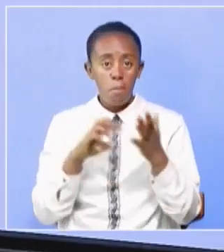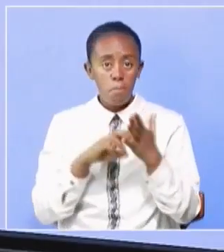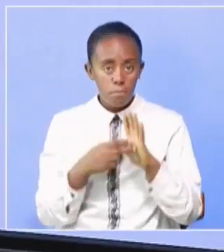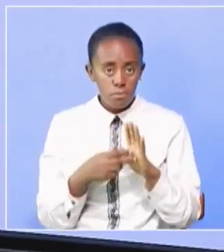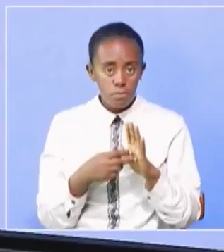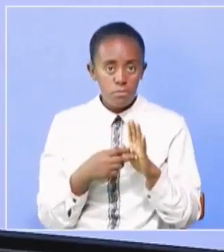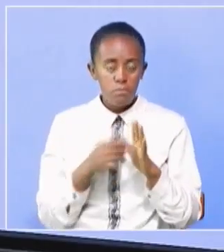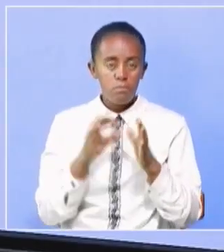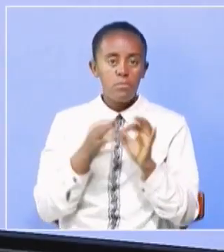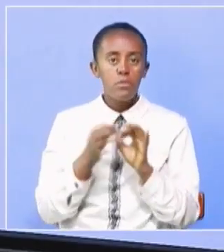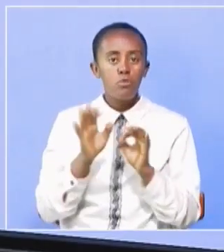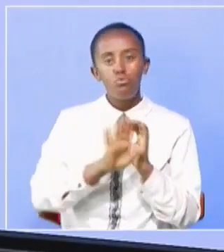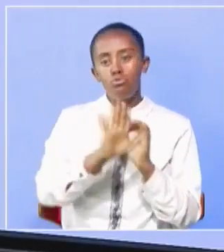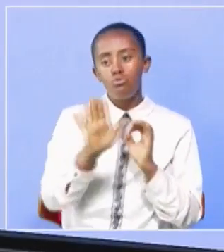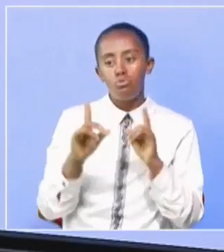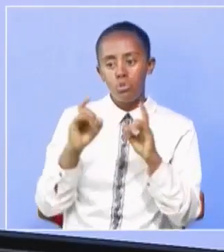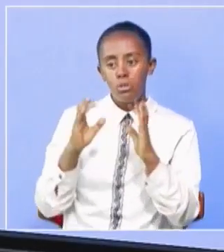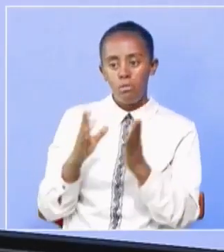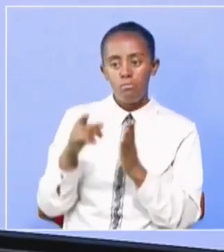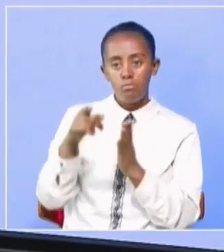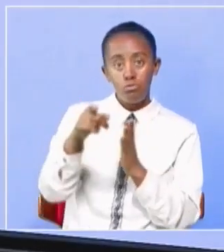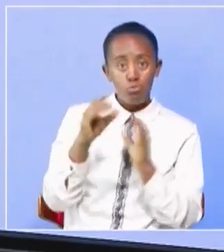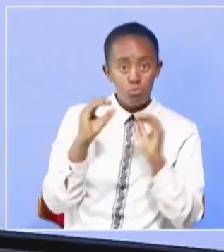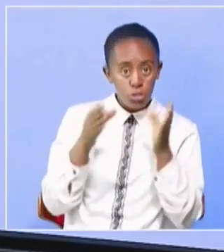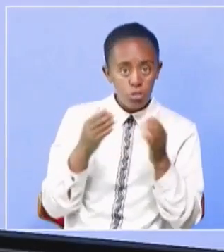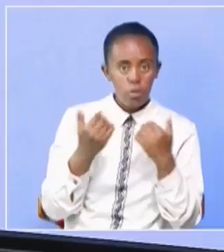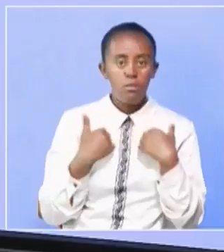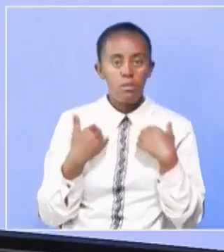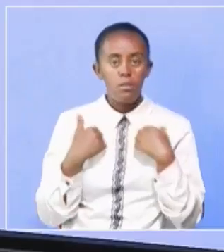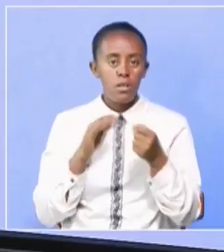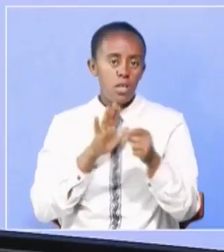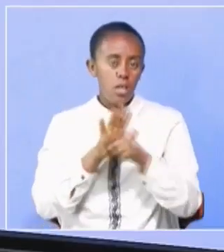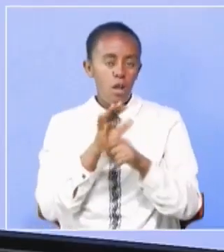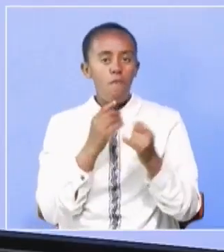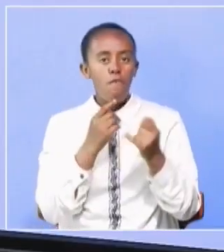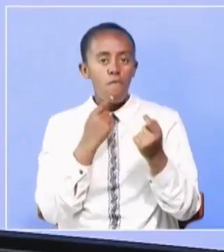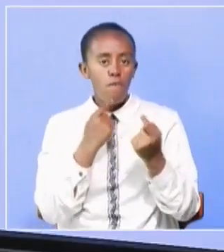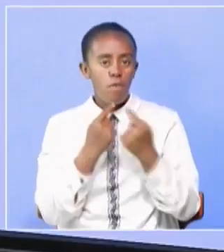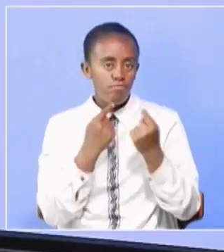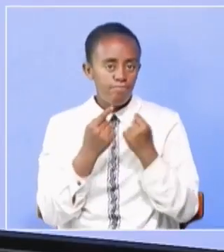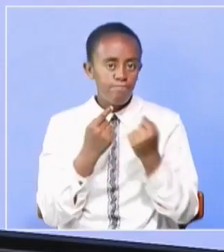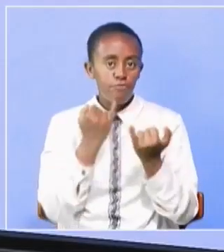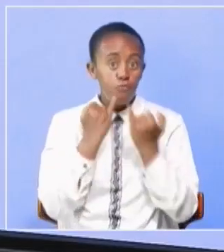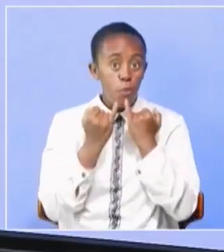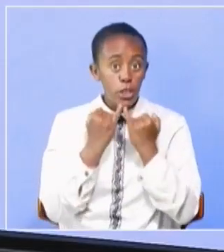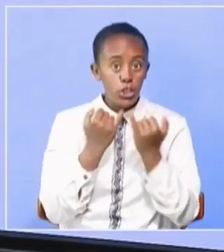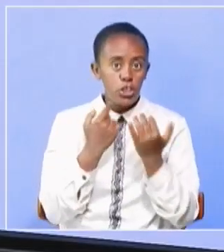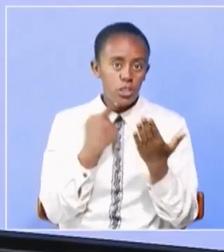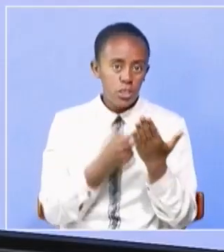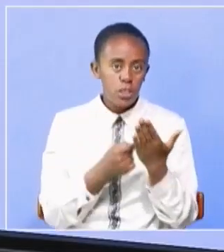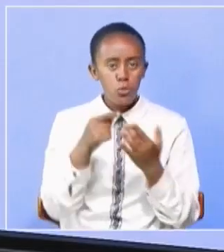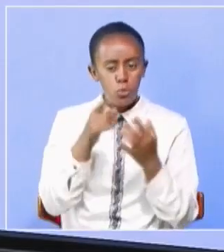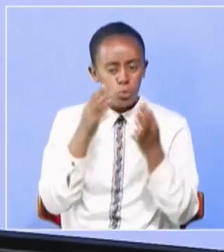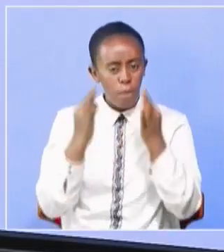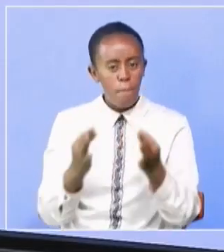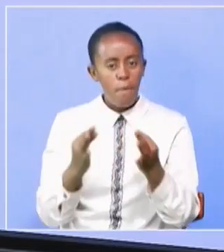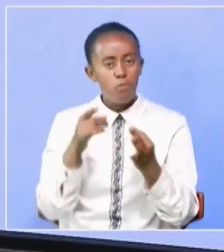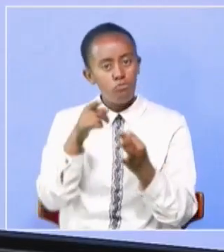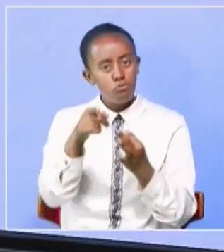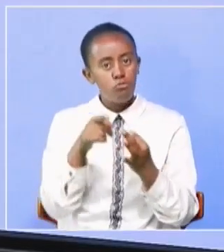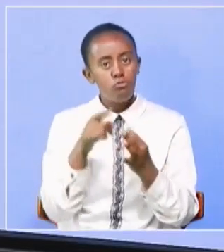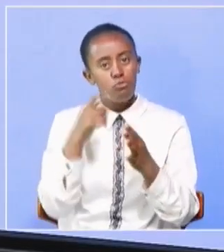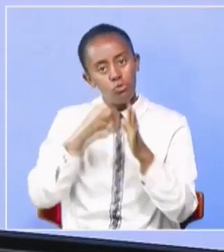your examiner or your teacher has enough information to what? To determine